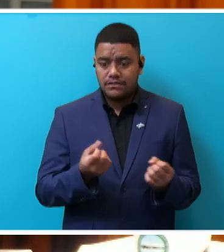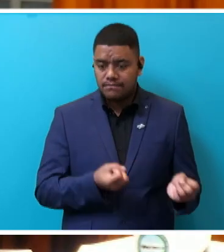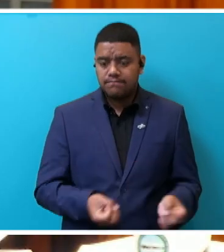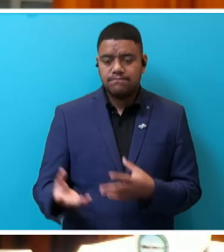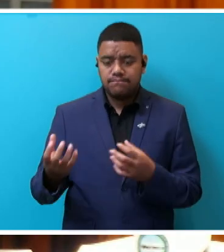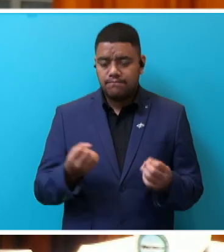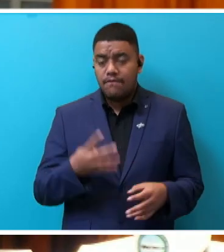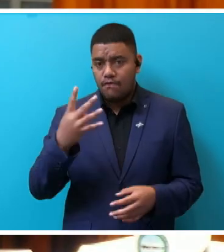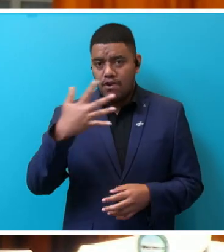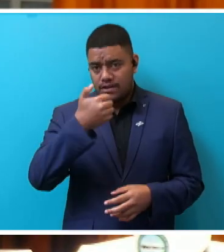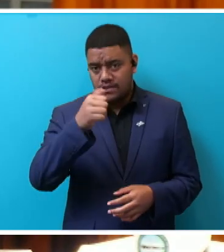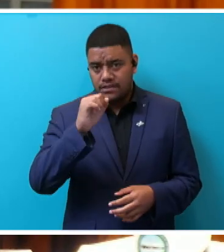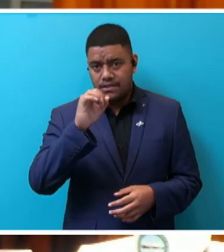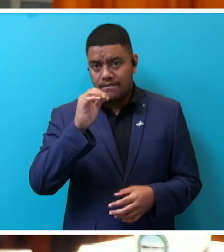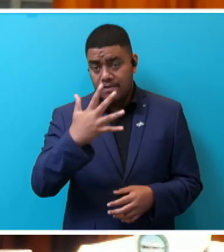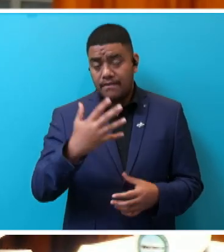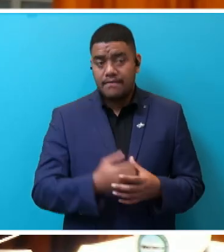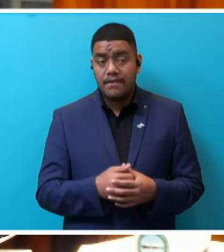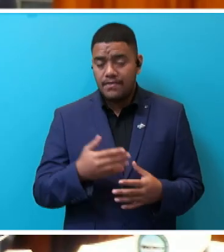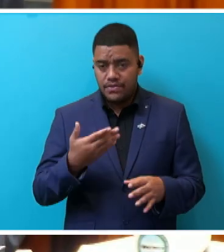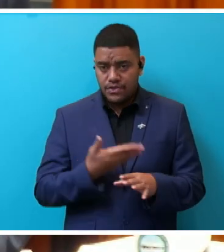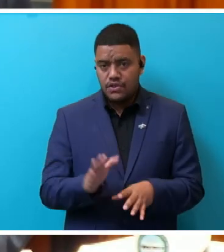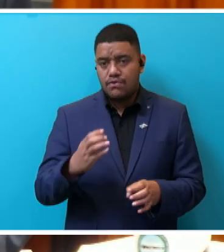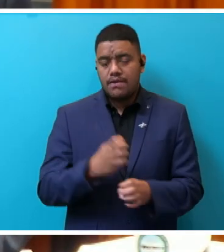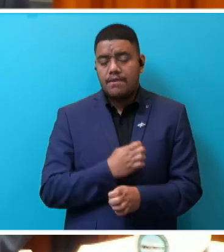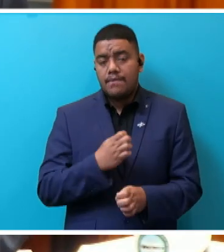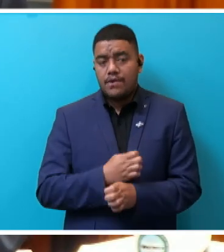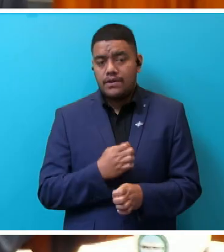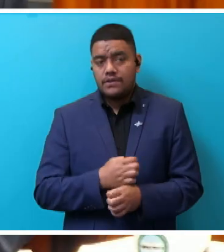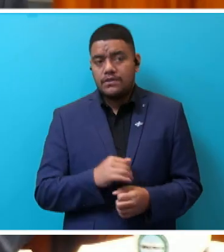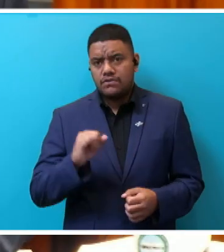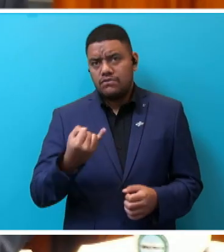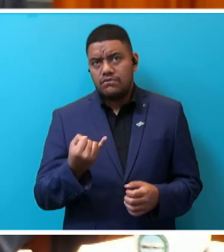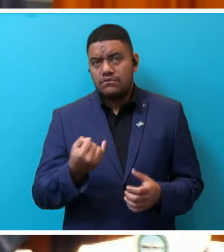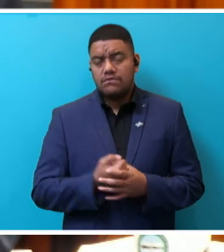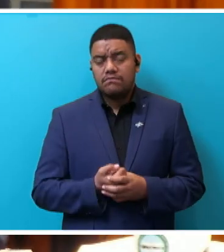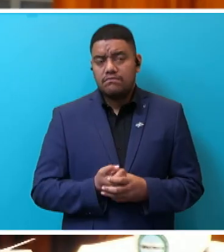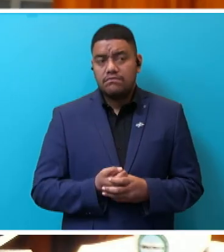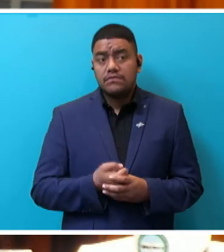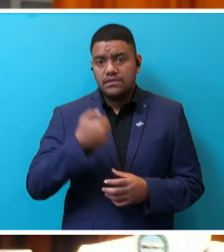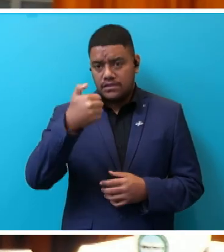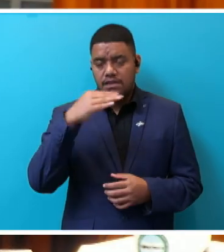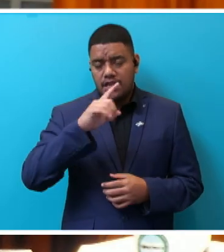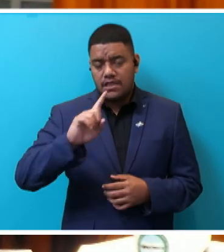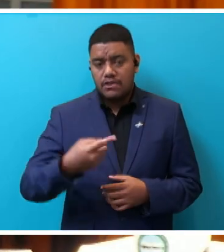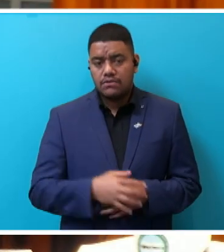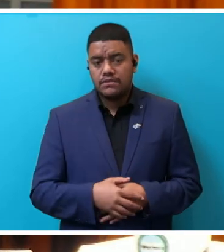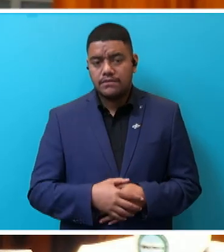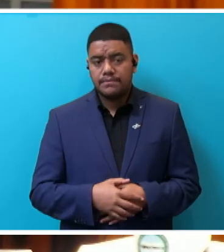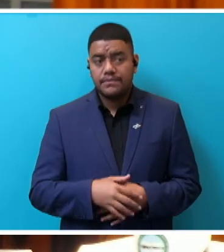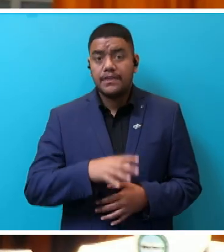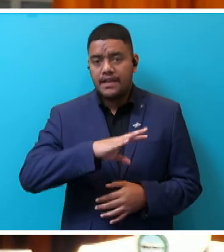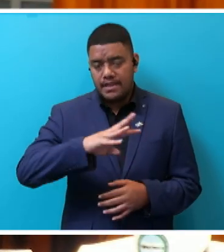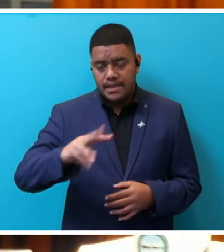the 465 new employees of just over 600,000 every